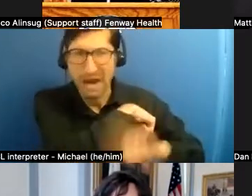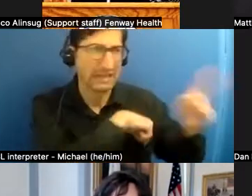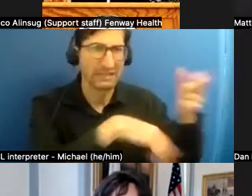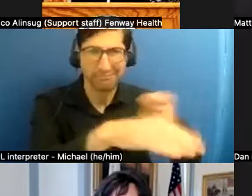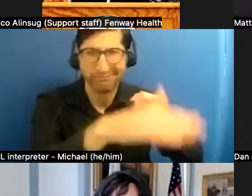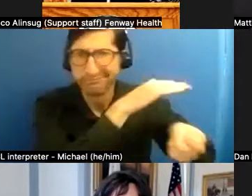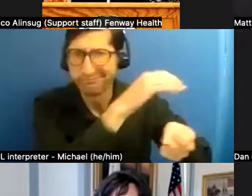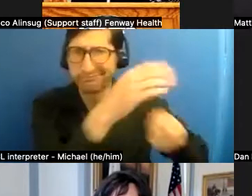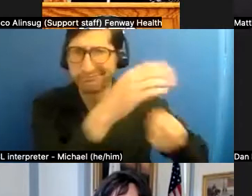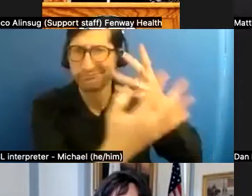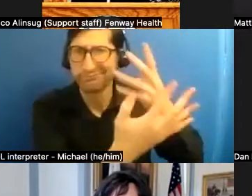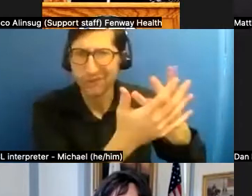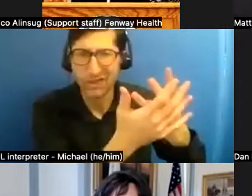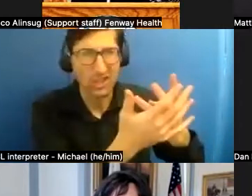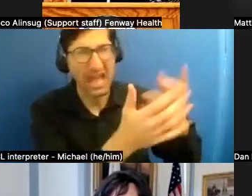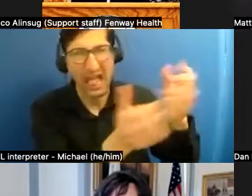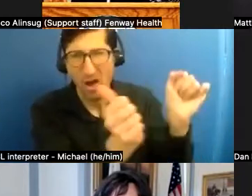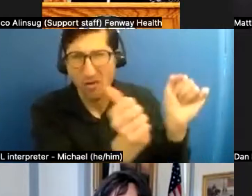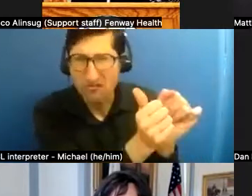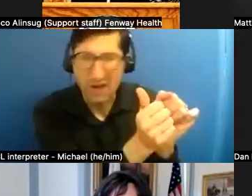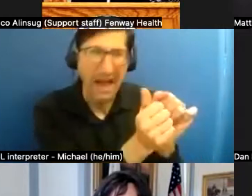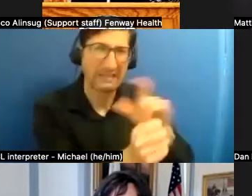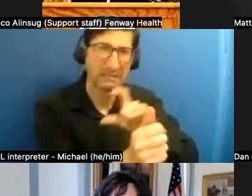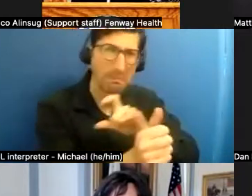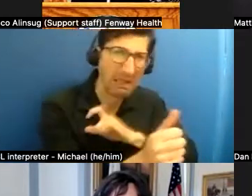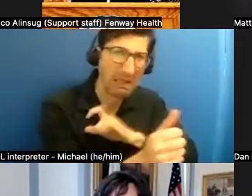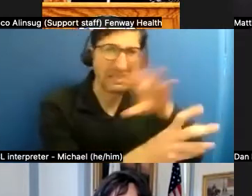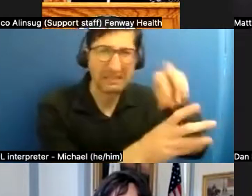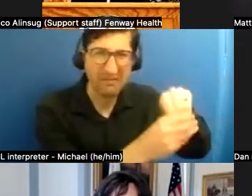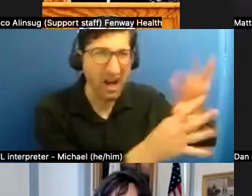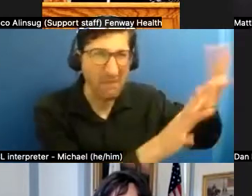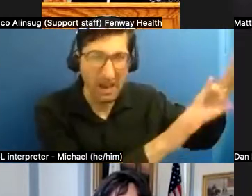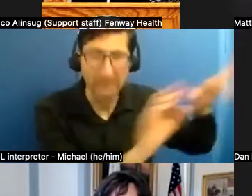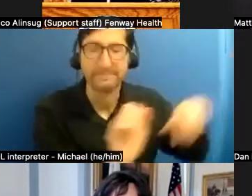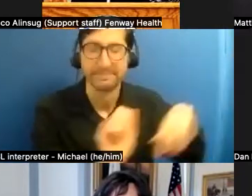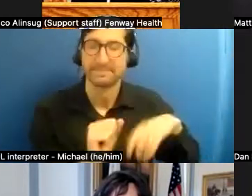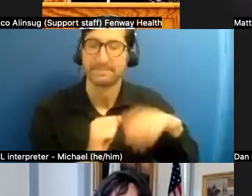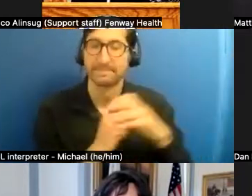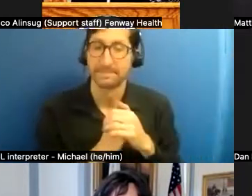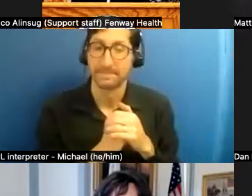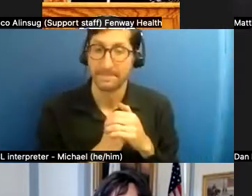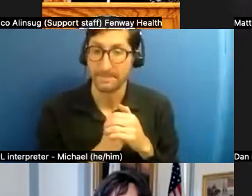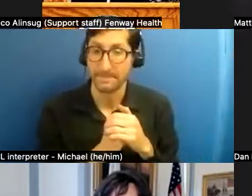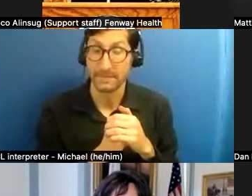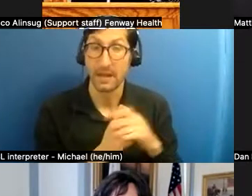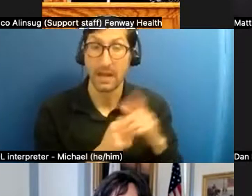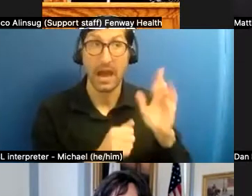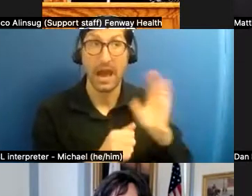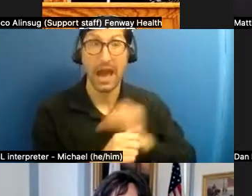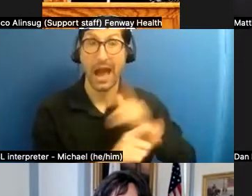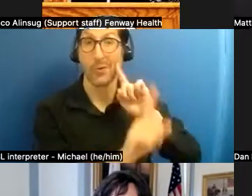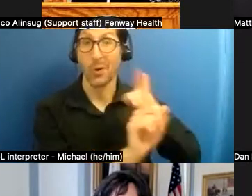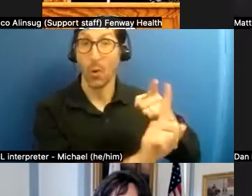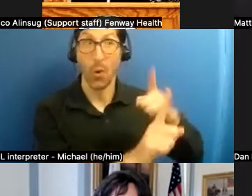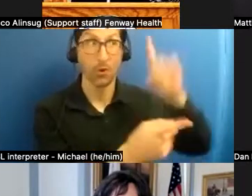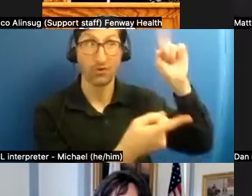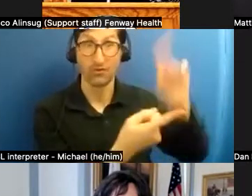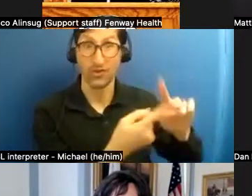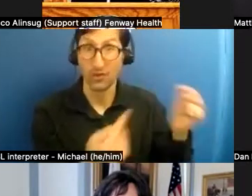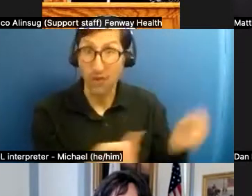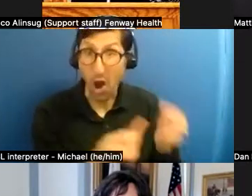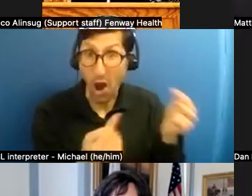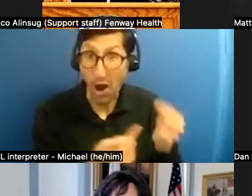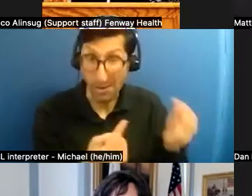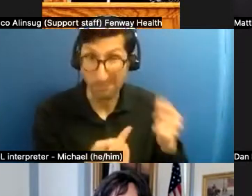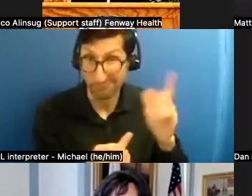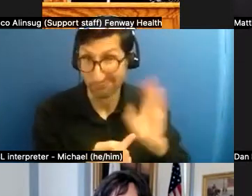and policing people who are using drugs. And instead of having the intended consequences of reducing harms and